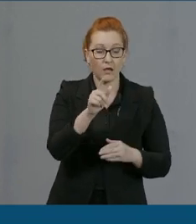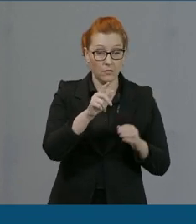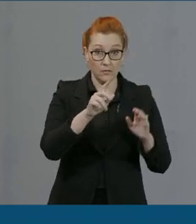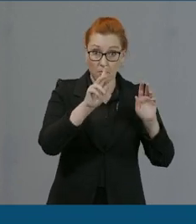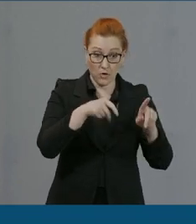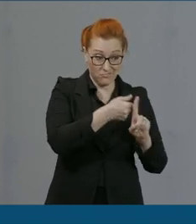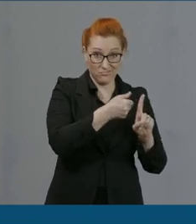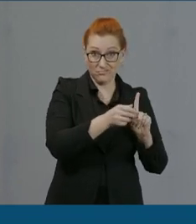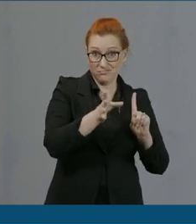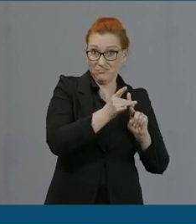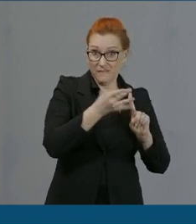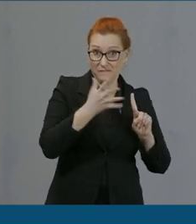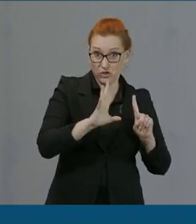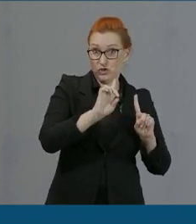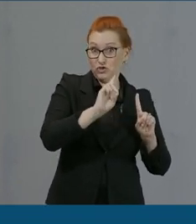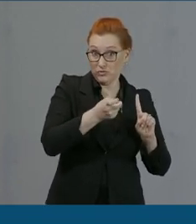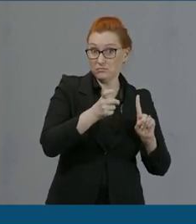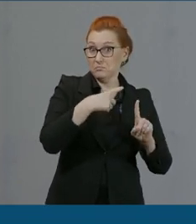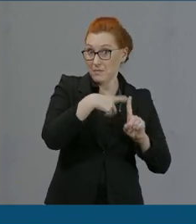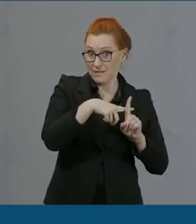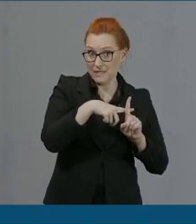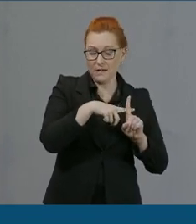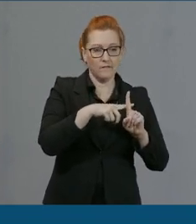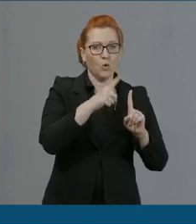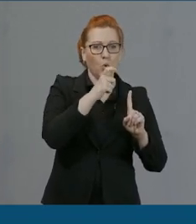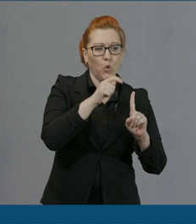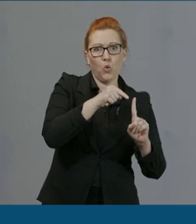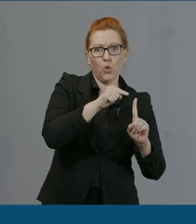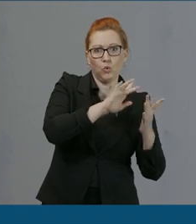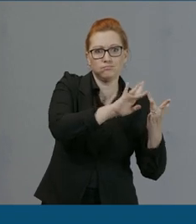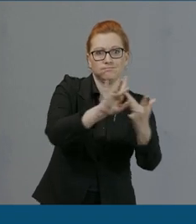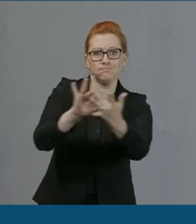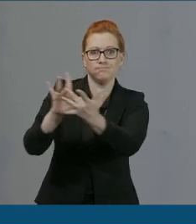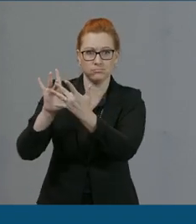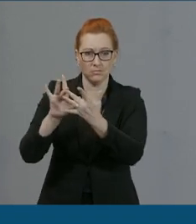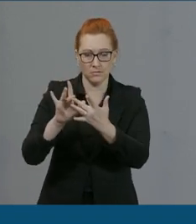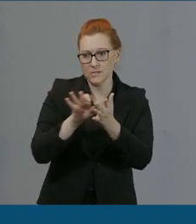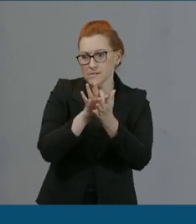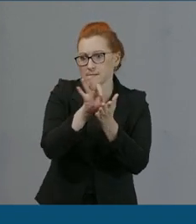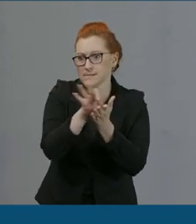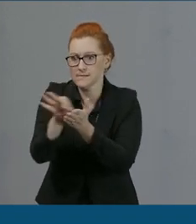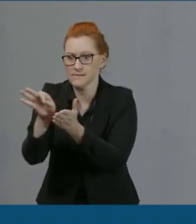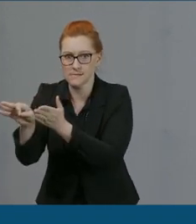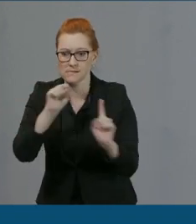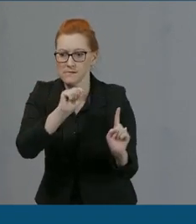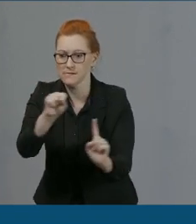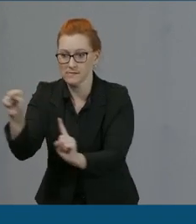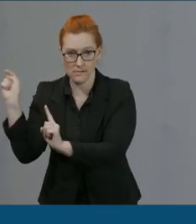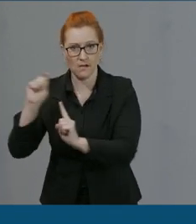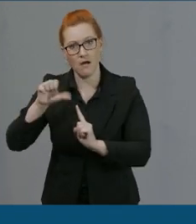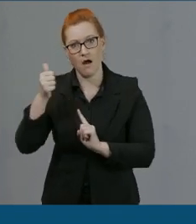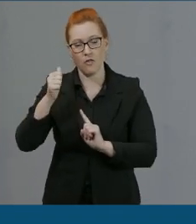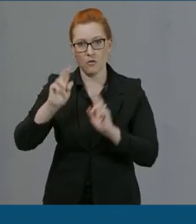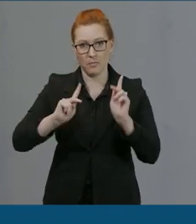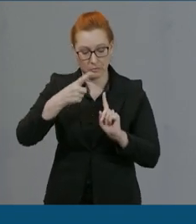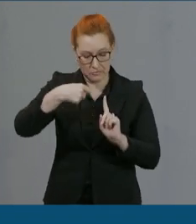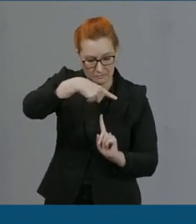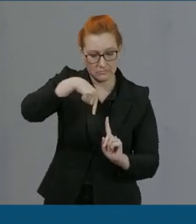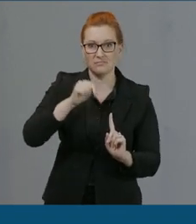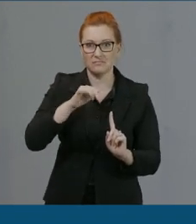guidance. This is something that will further slow the spread as we identify positive cases